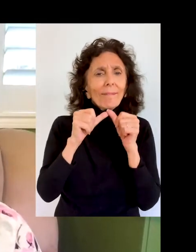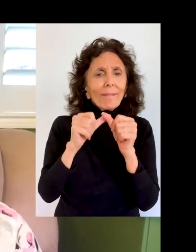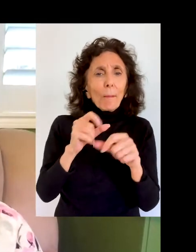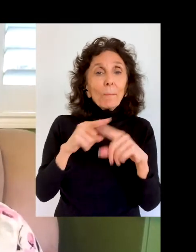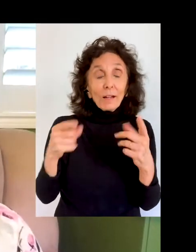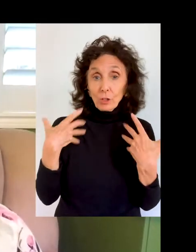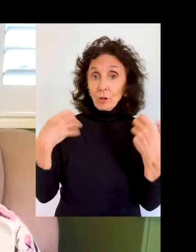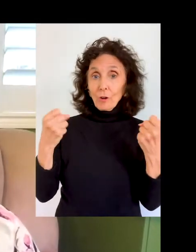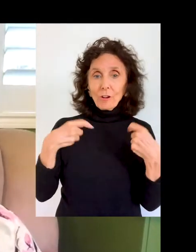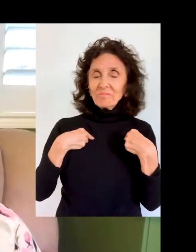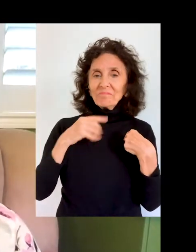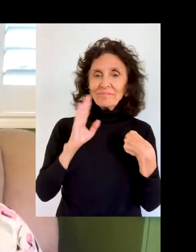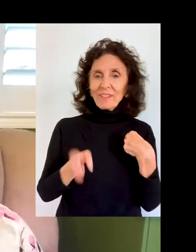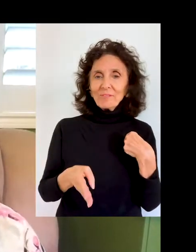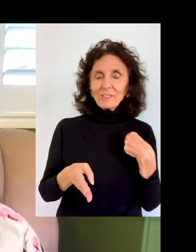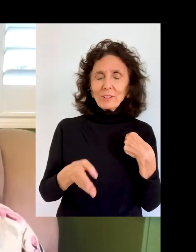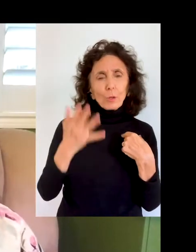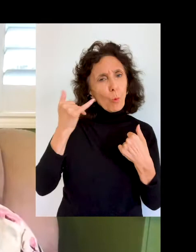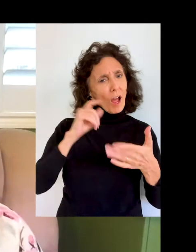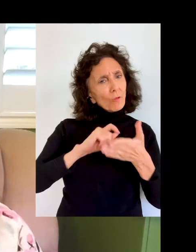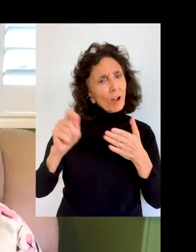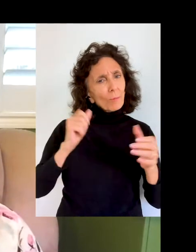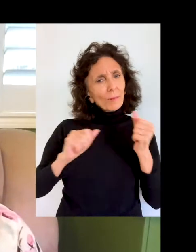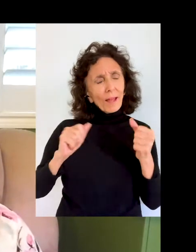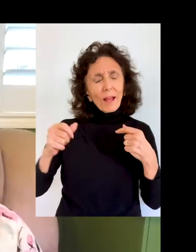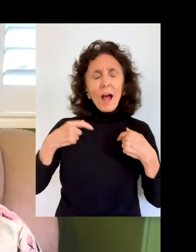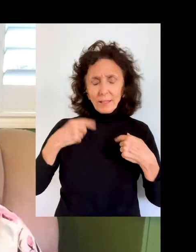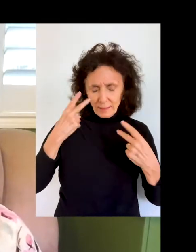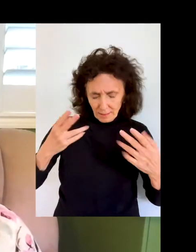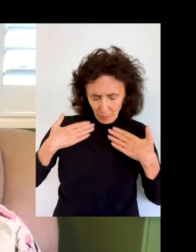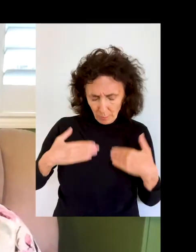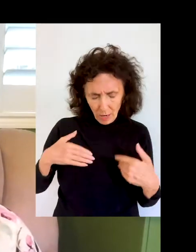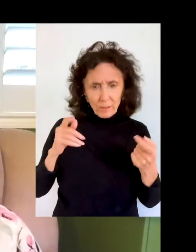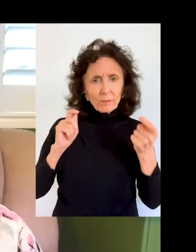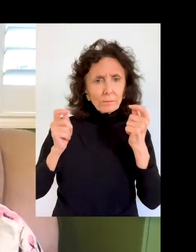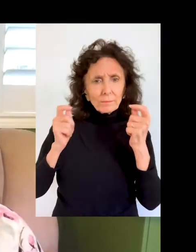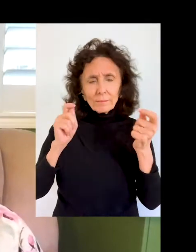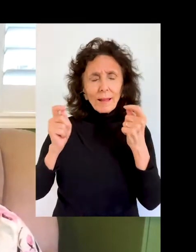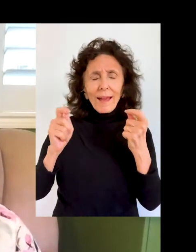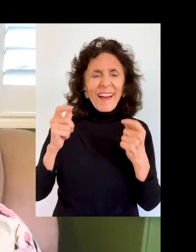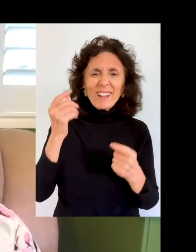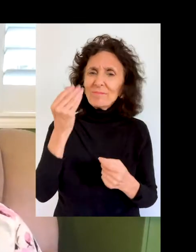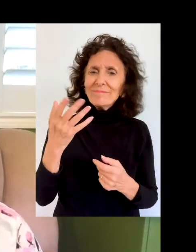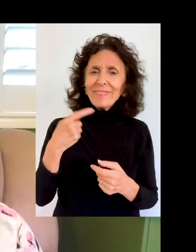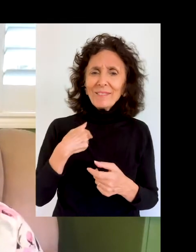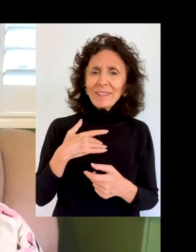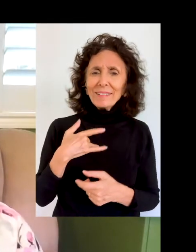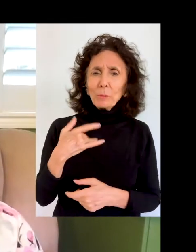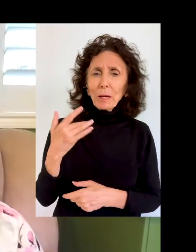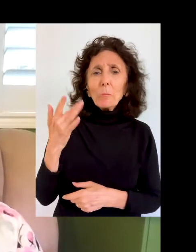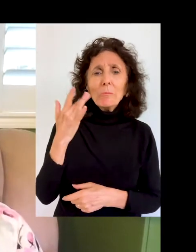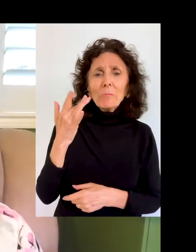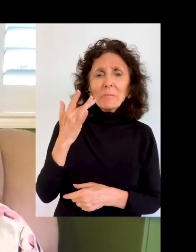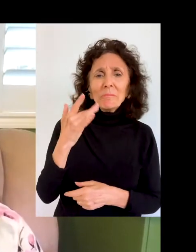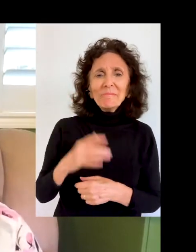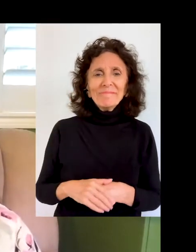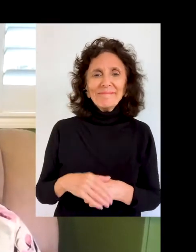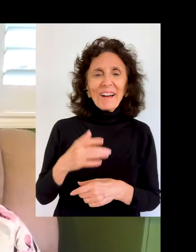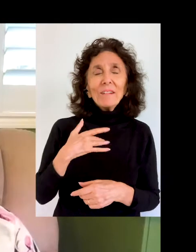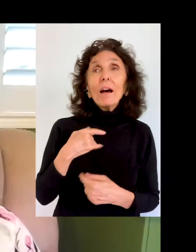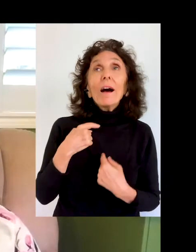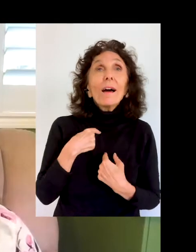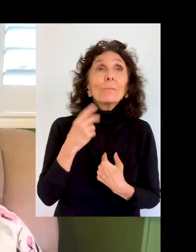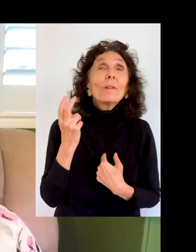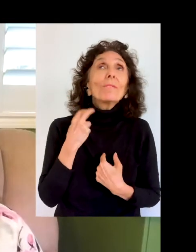cured. So this show came out of me learning how to navigate the changes in my body and indulging in some self-pity where I called myself a